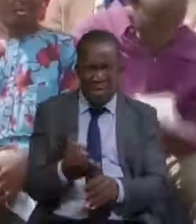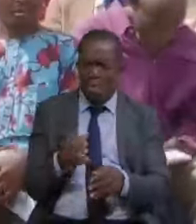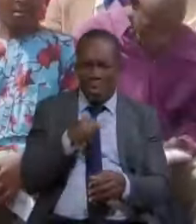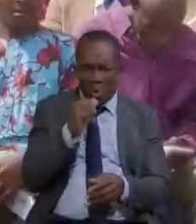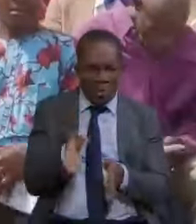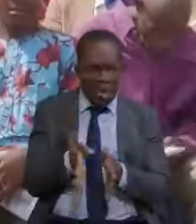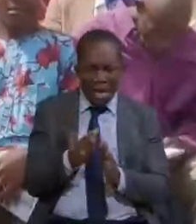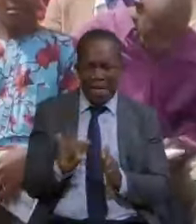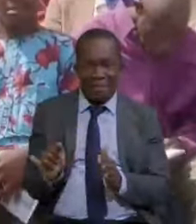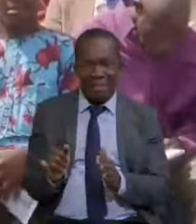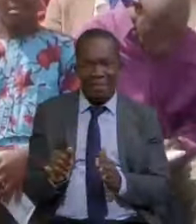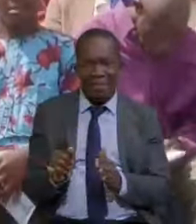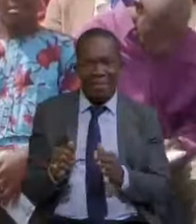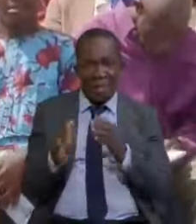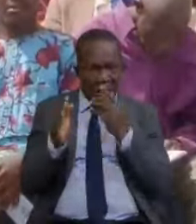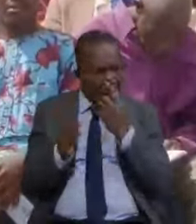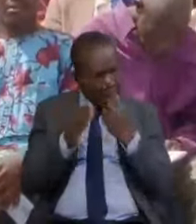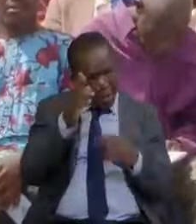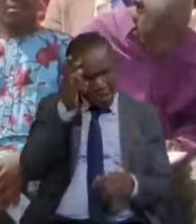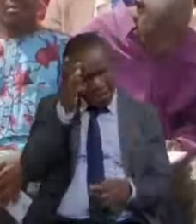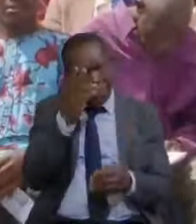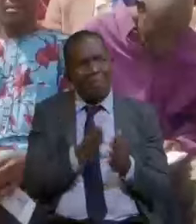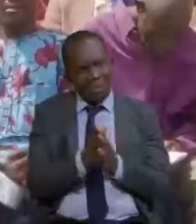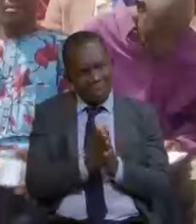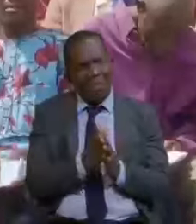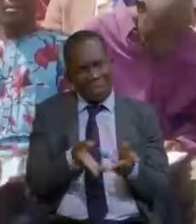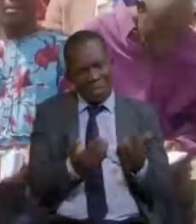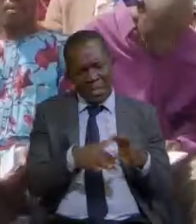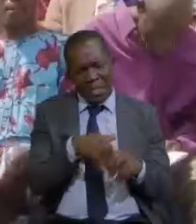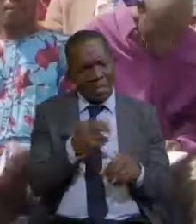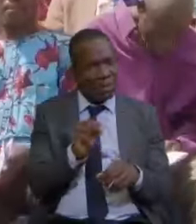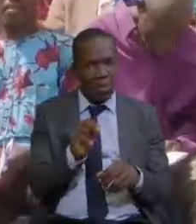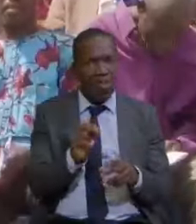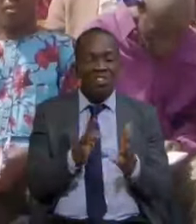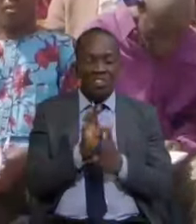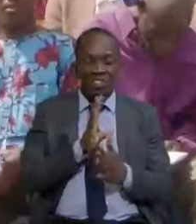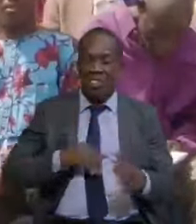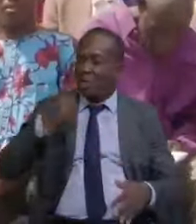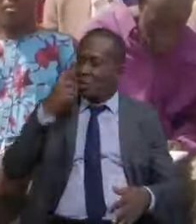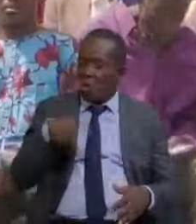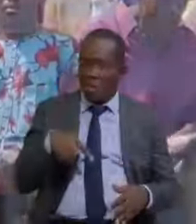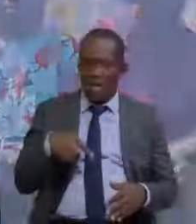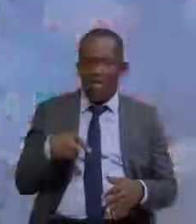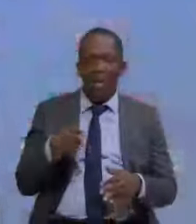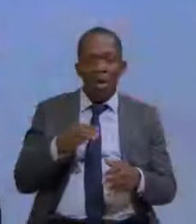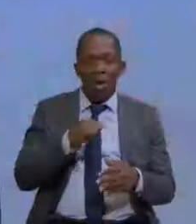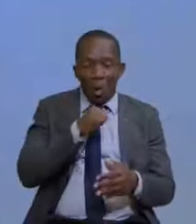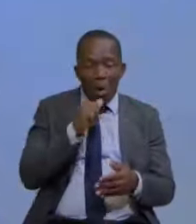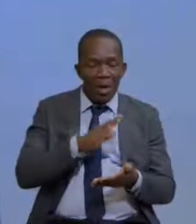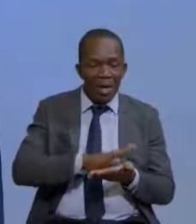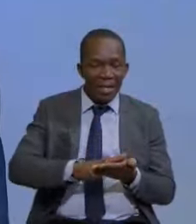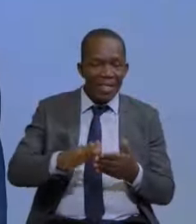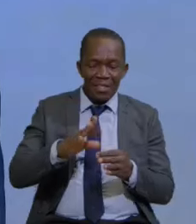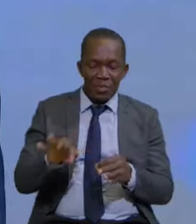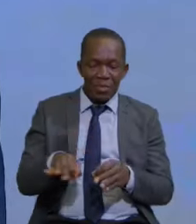not Christ. He commanded with authority the unclean spirits, and they come